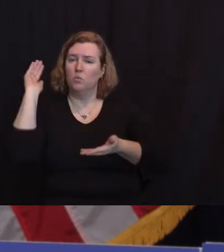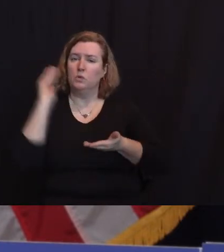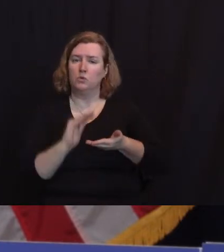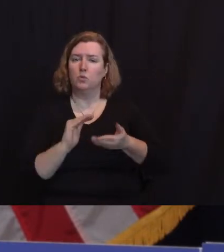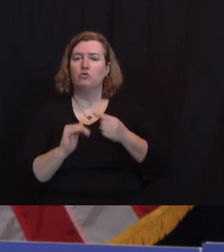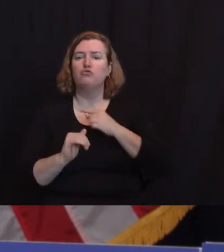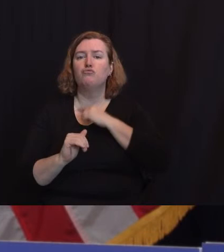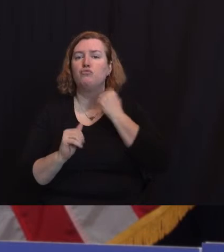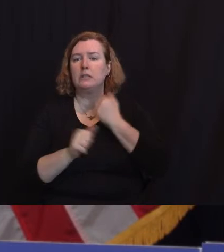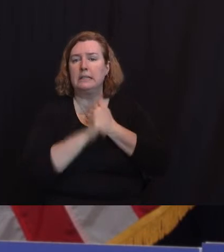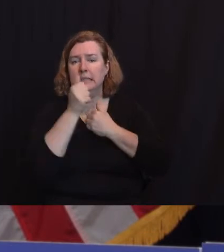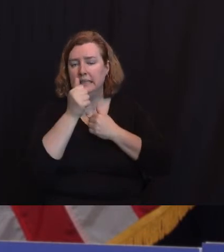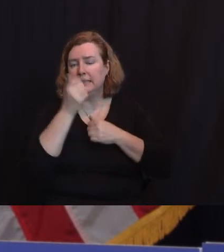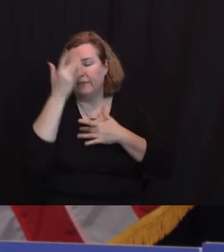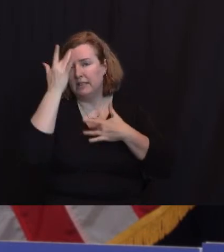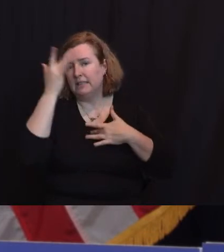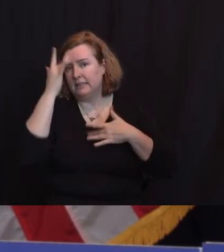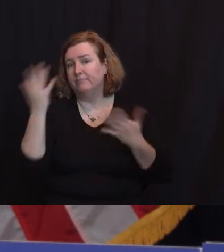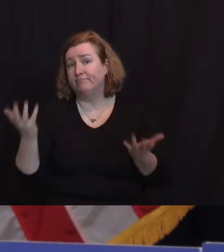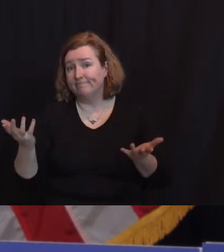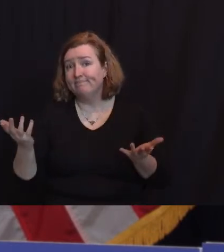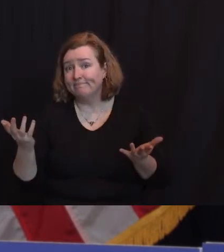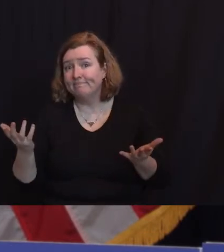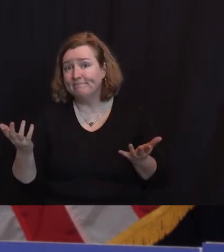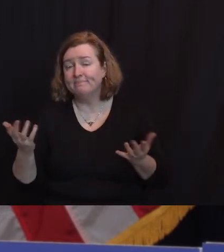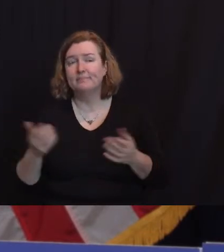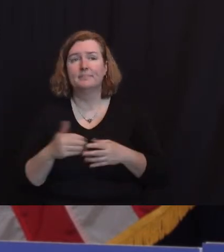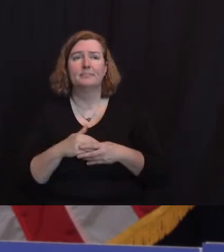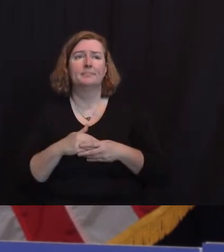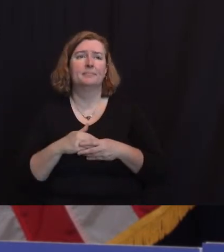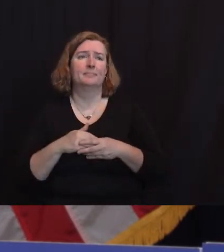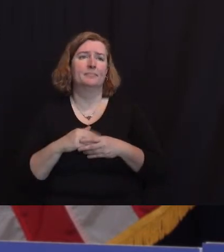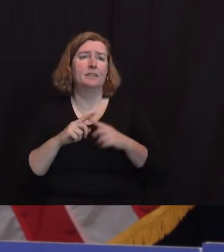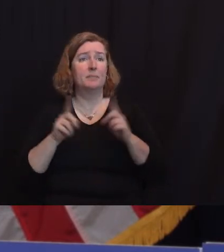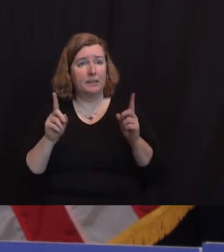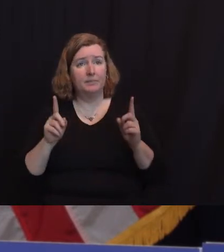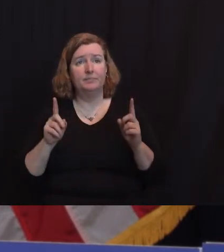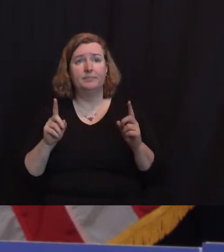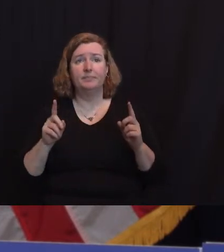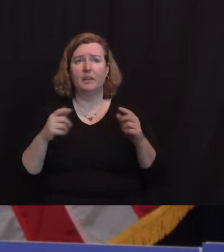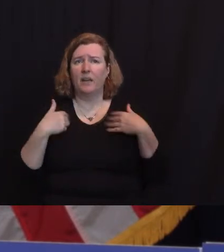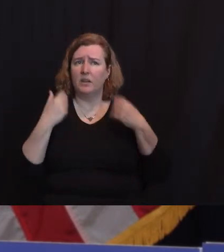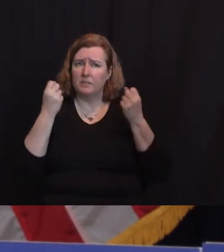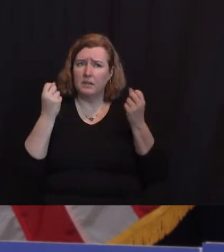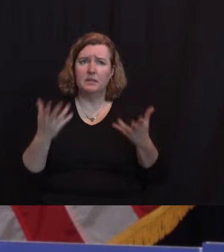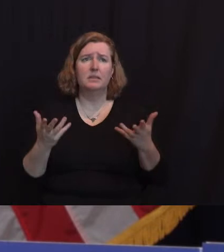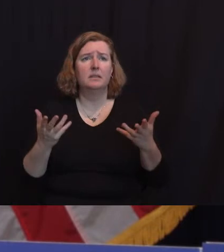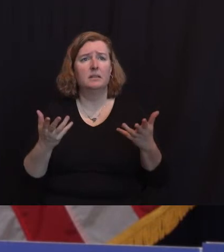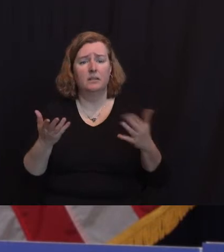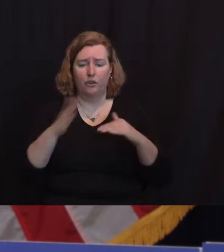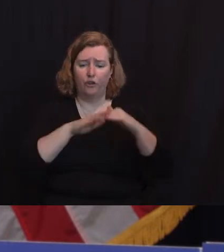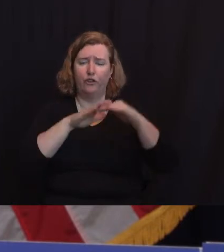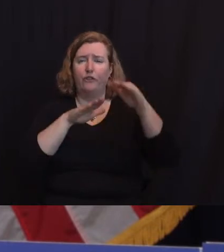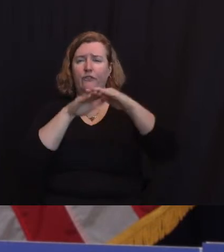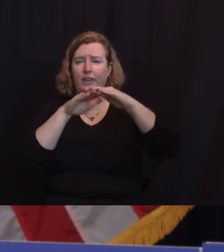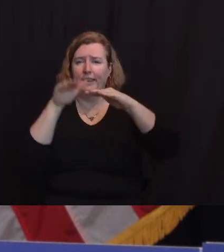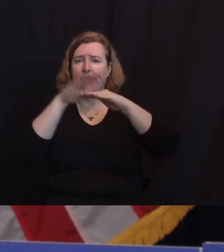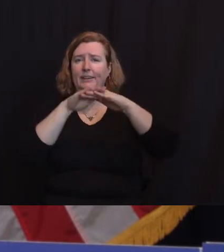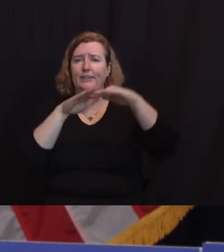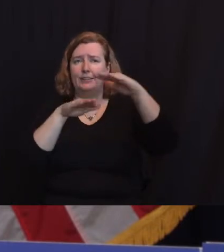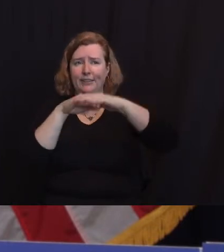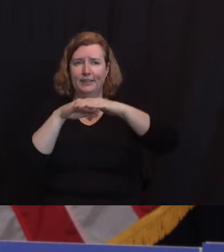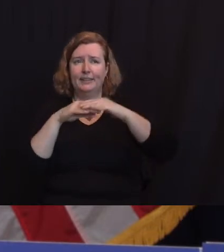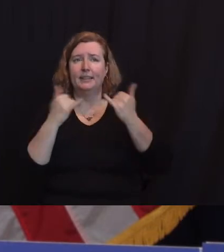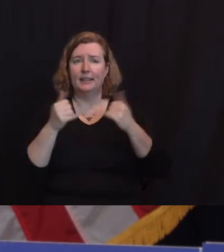infecting each other, those who aren't protected. But there's so many more factors now that we have to consider: the variants, the degree